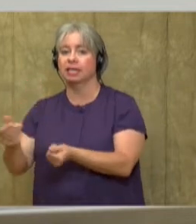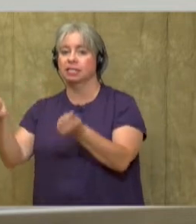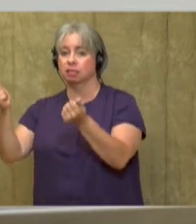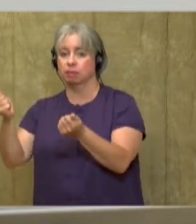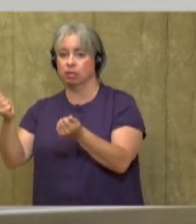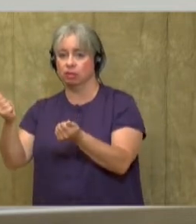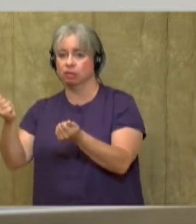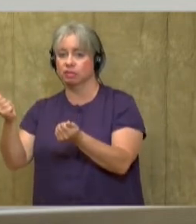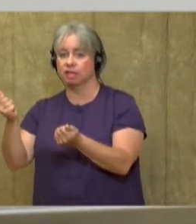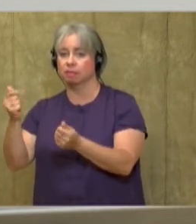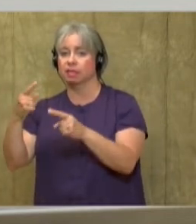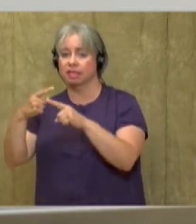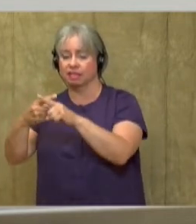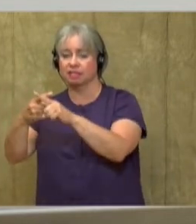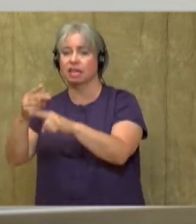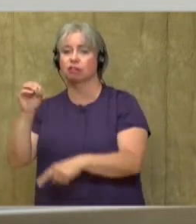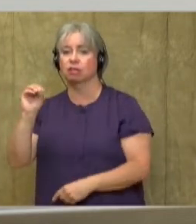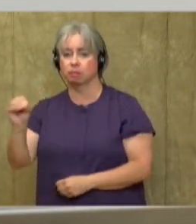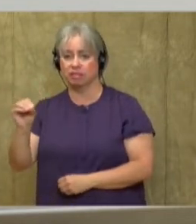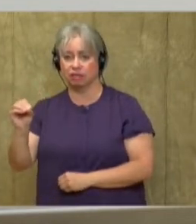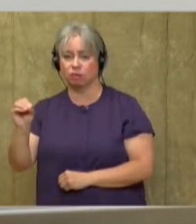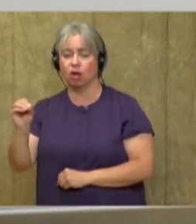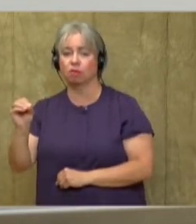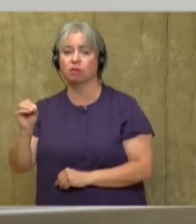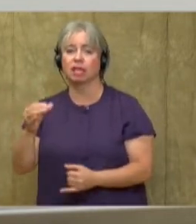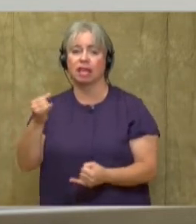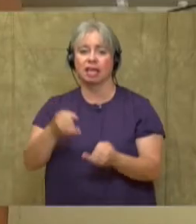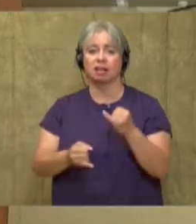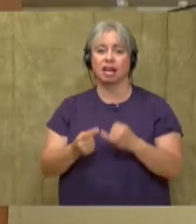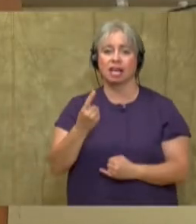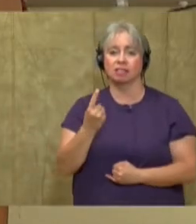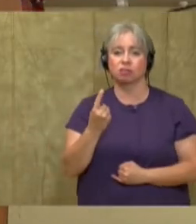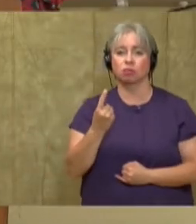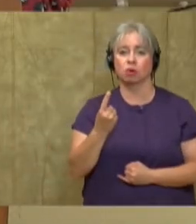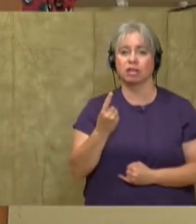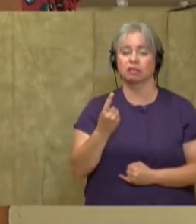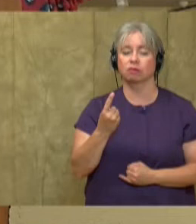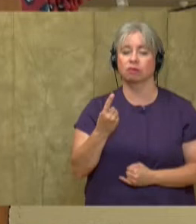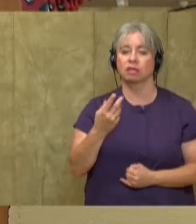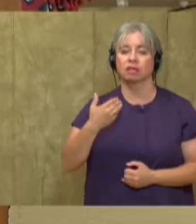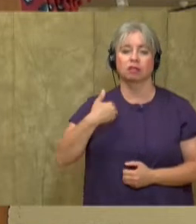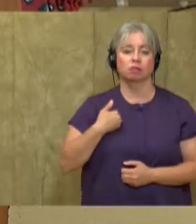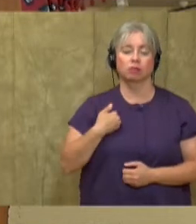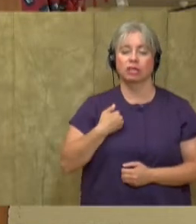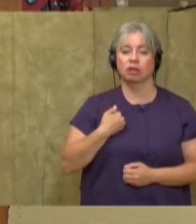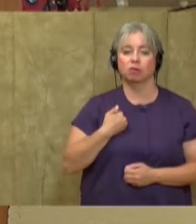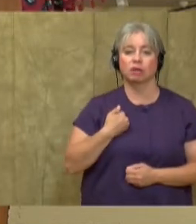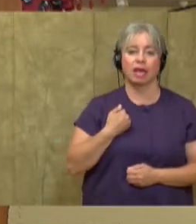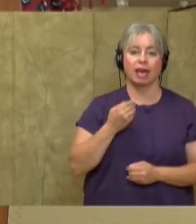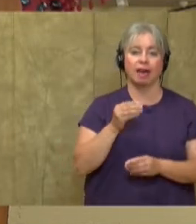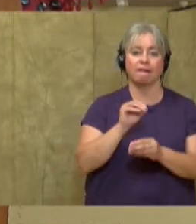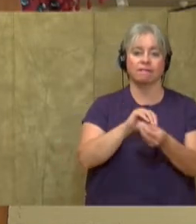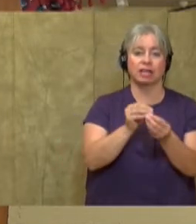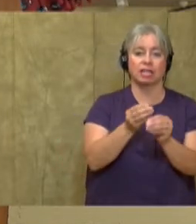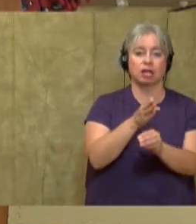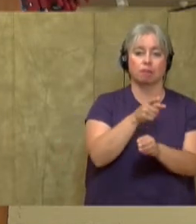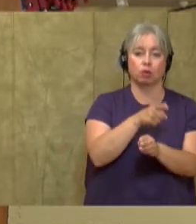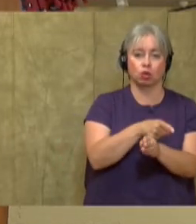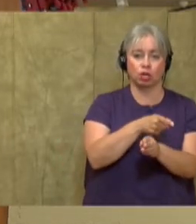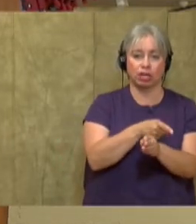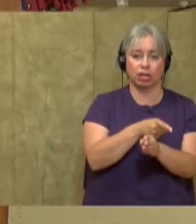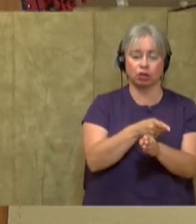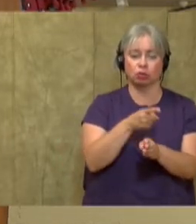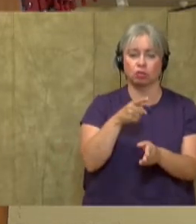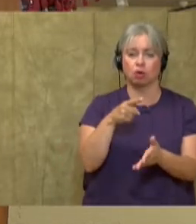x, the intercept is 0. And last one, we don't have a coefficient in front of x, so what do we know is understood to